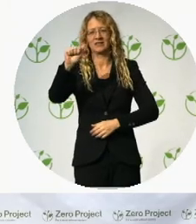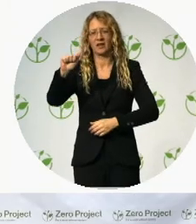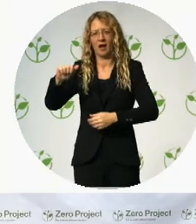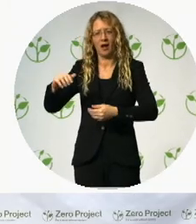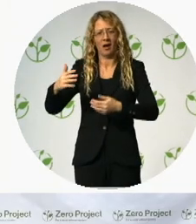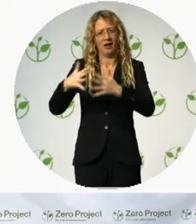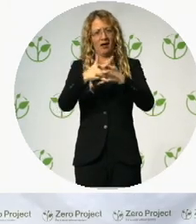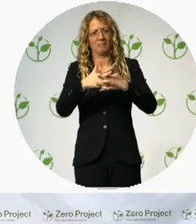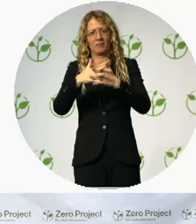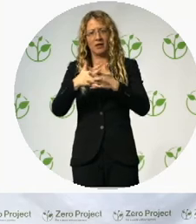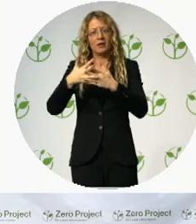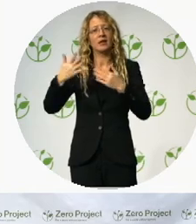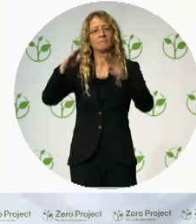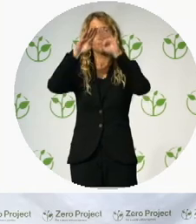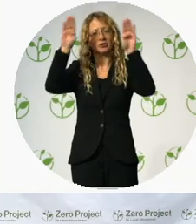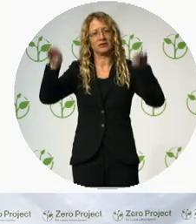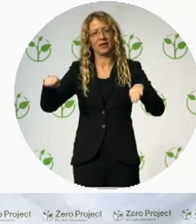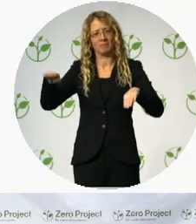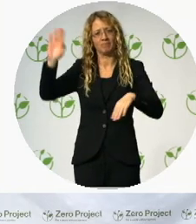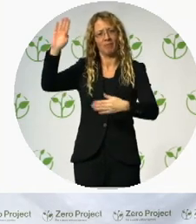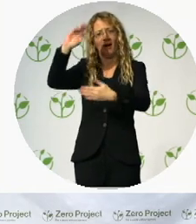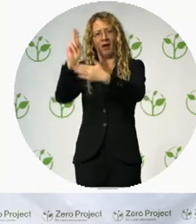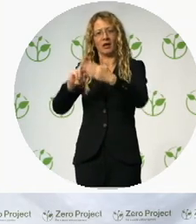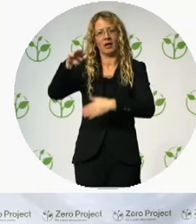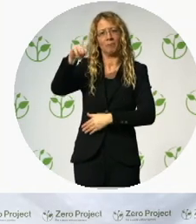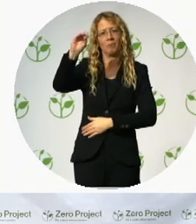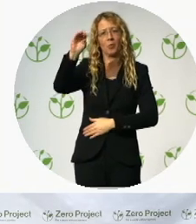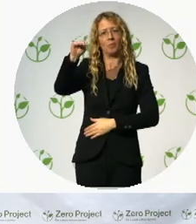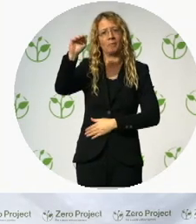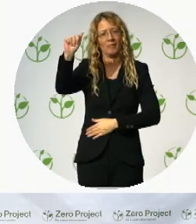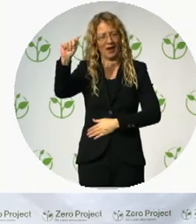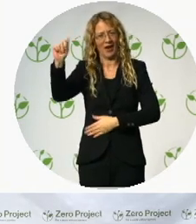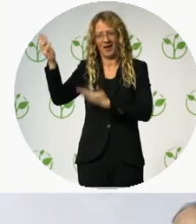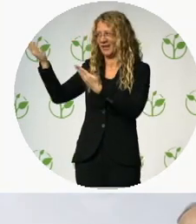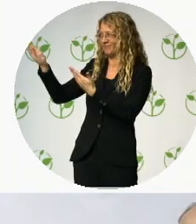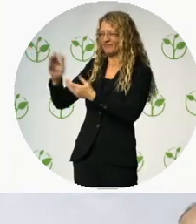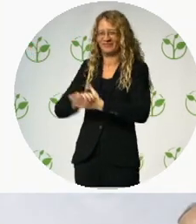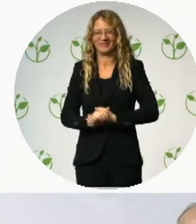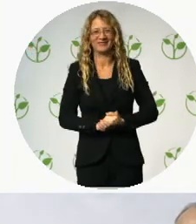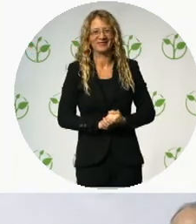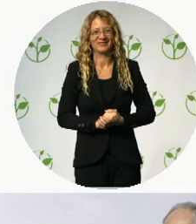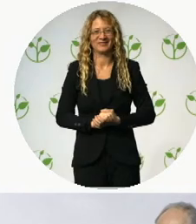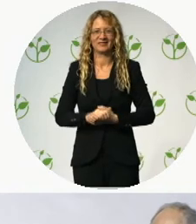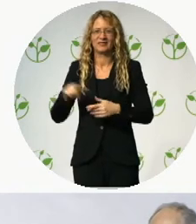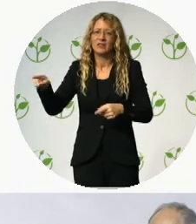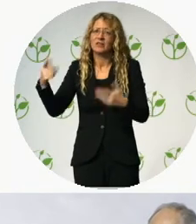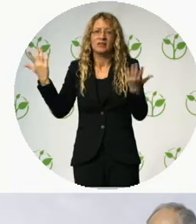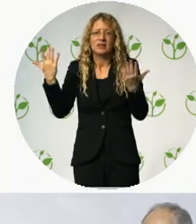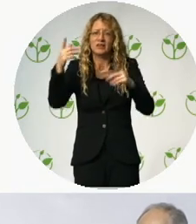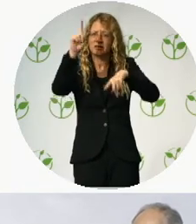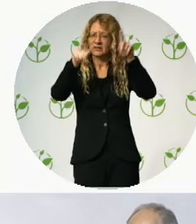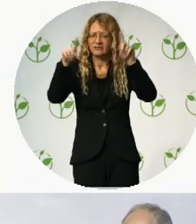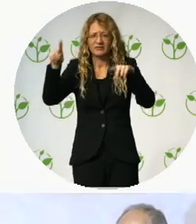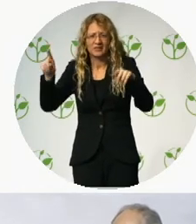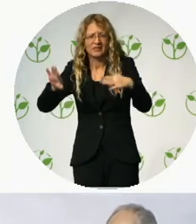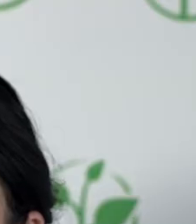the diversity of public's abilities and needs. It offers a variety of programs and services to ensure the accessibility of its museum and